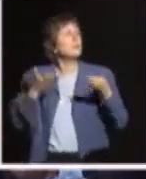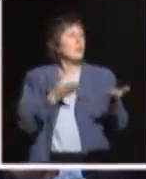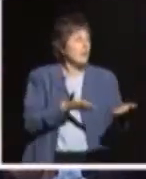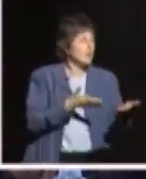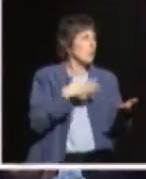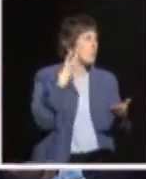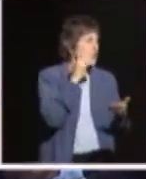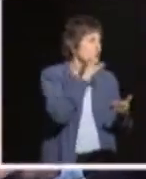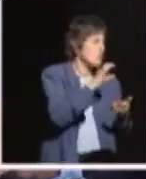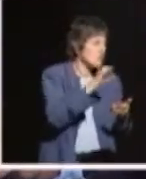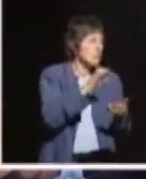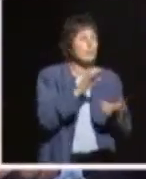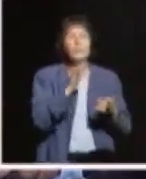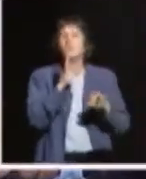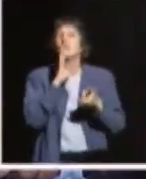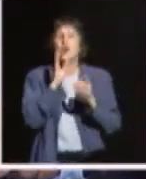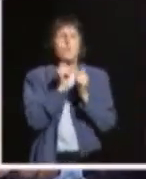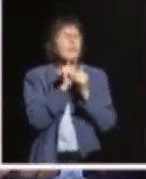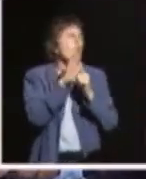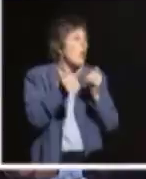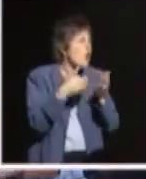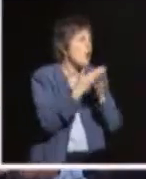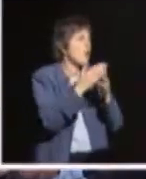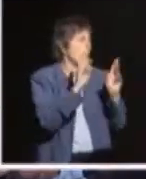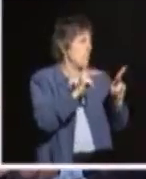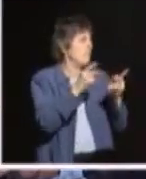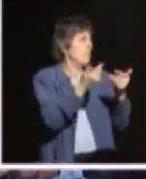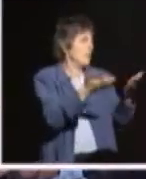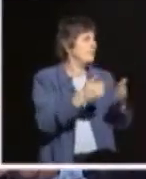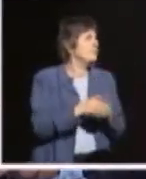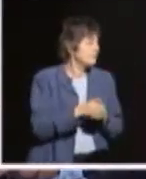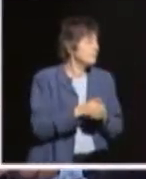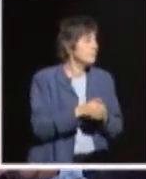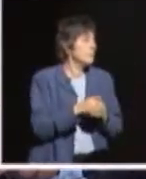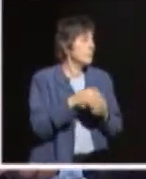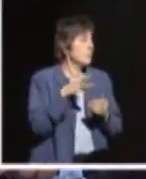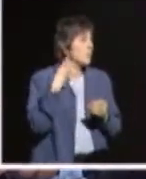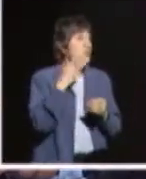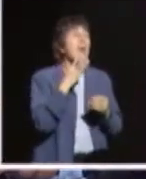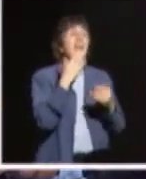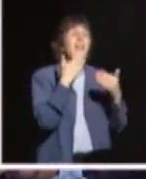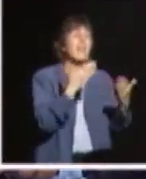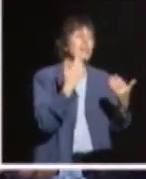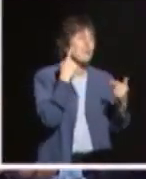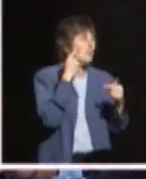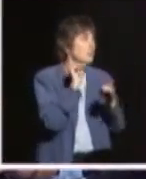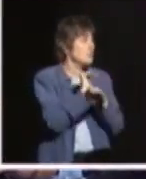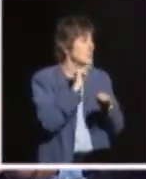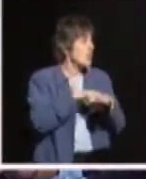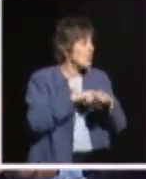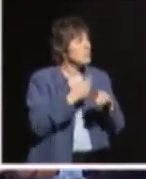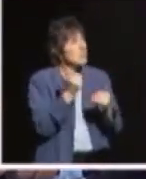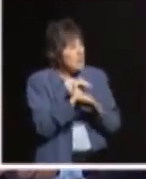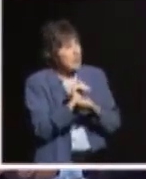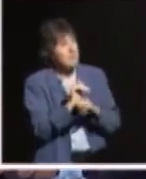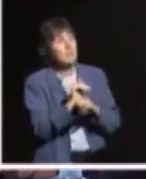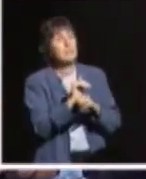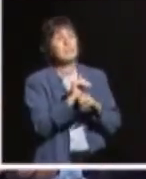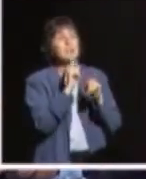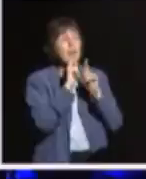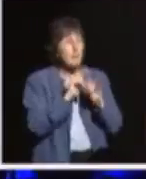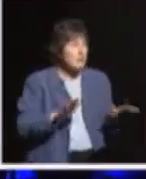of the constituencies that I hope to represent. Thank you for the time tonight. God bless you and good health in the future and